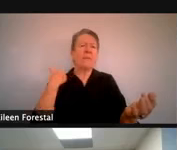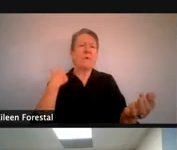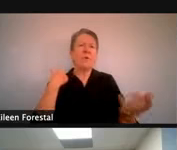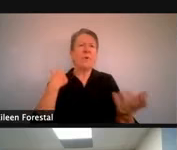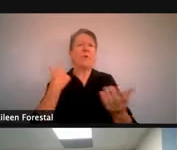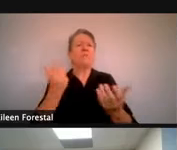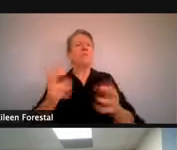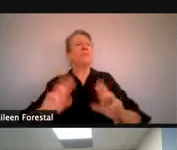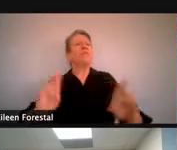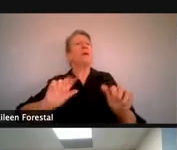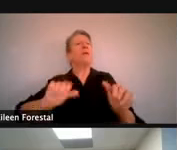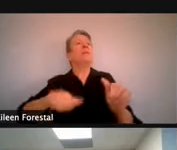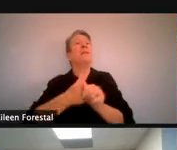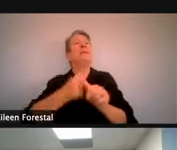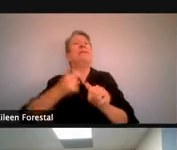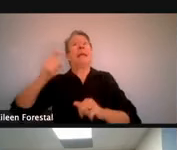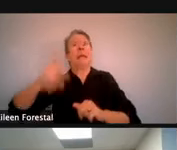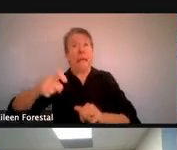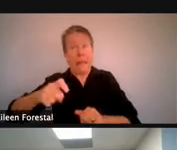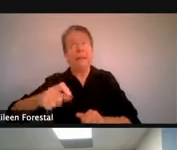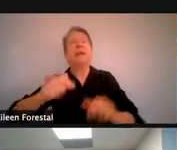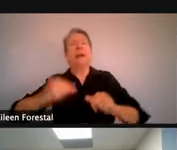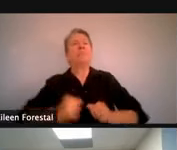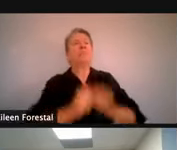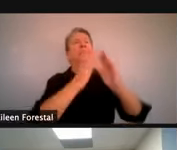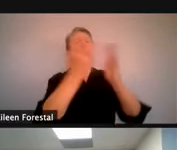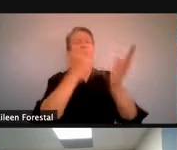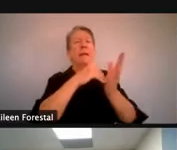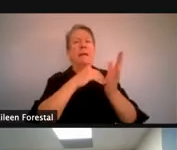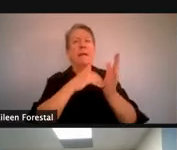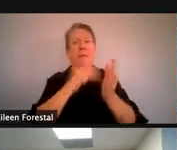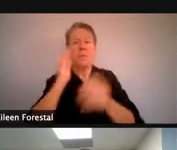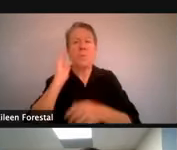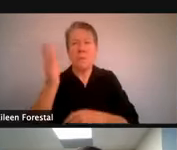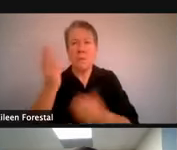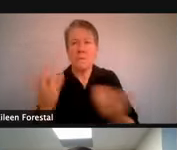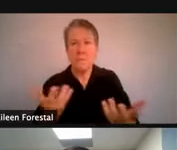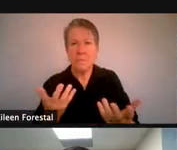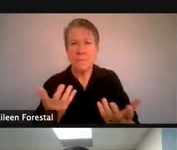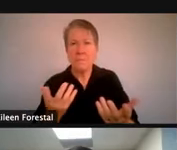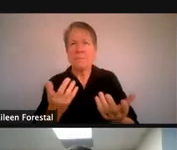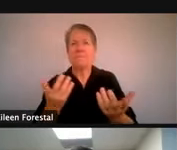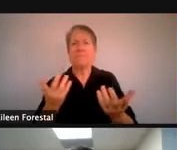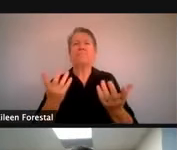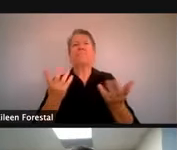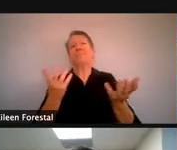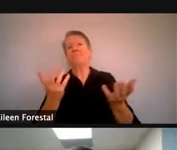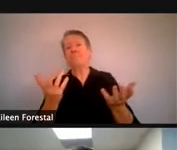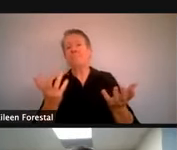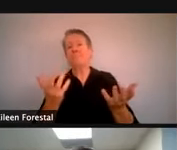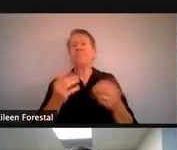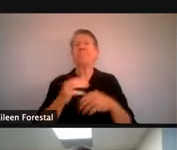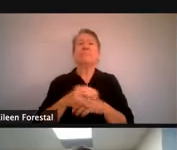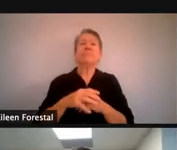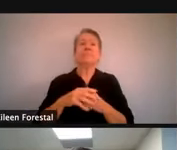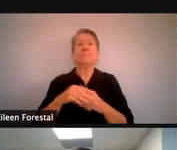if we need them. No, I expect and want, for social justice reasons, that referendum to